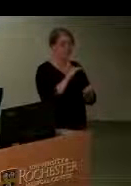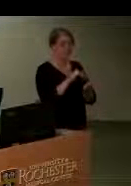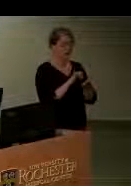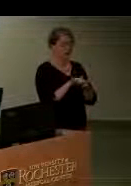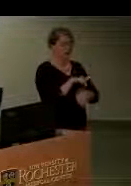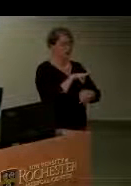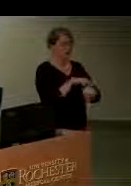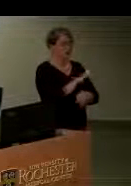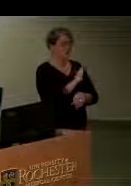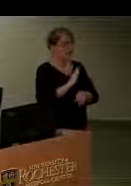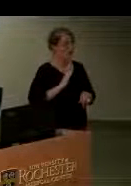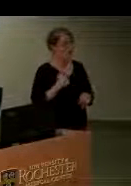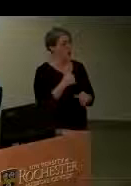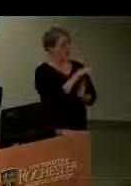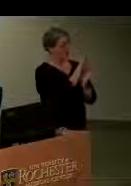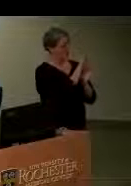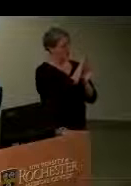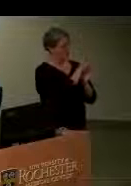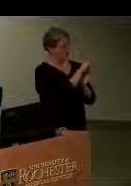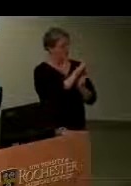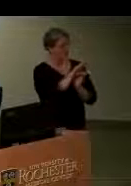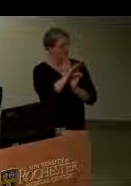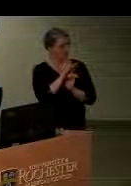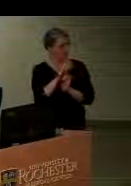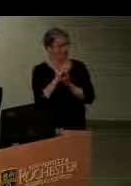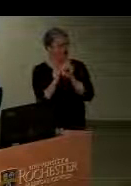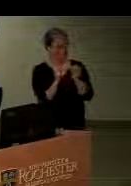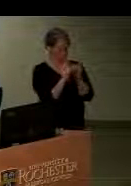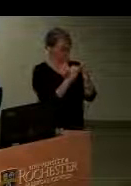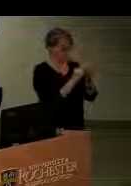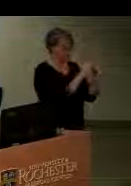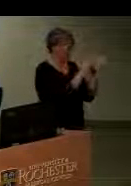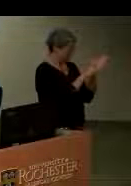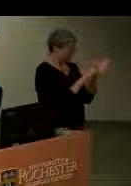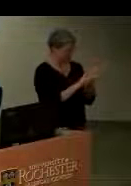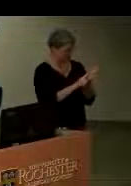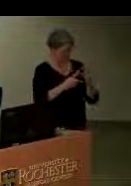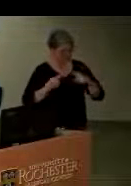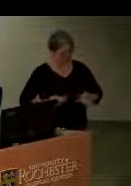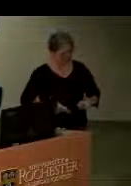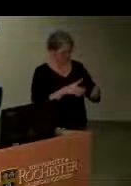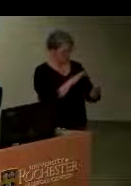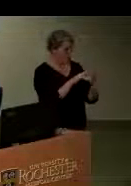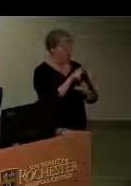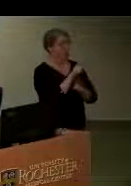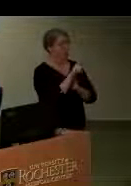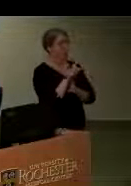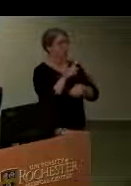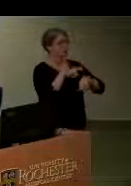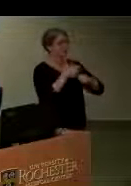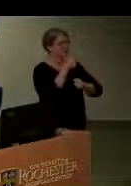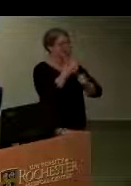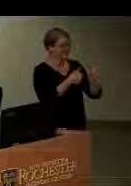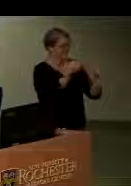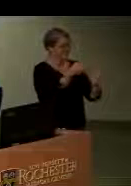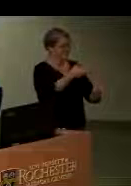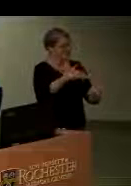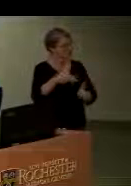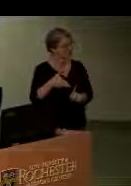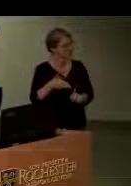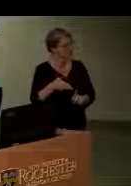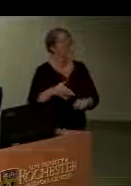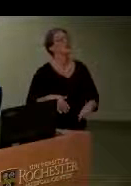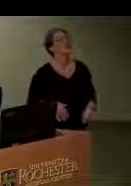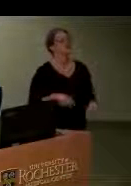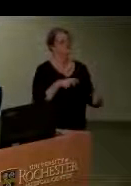And we videotaped our students interviewing and examining patients 100 times each during medical school. And they